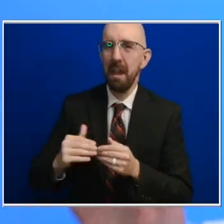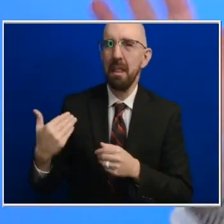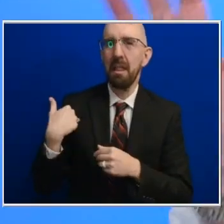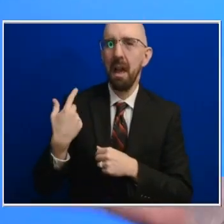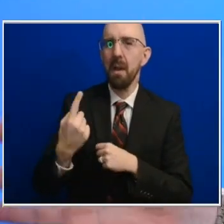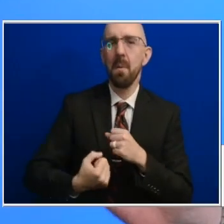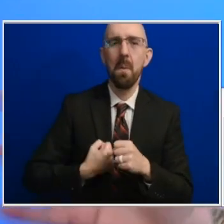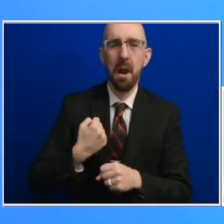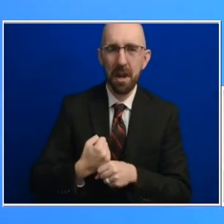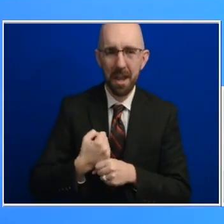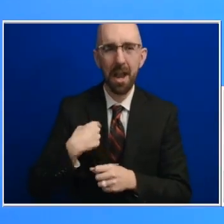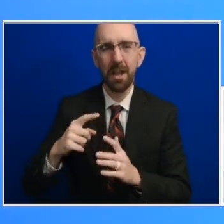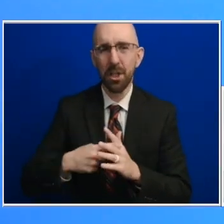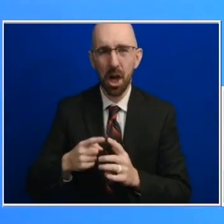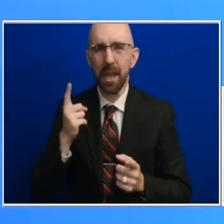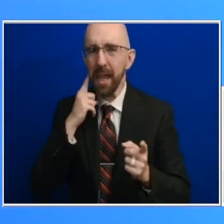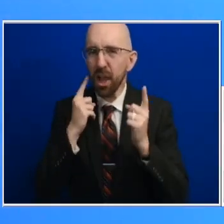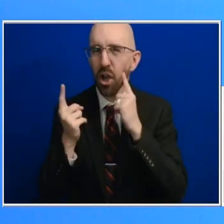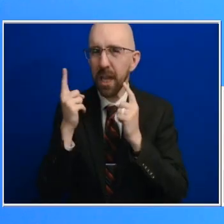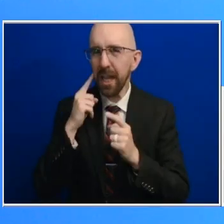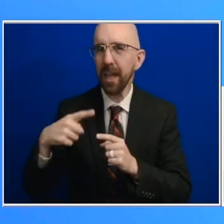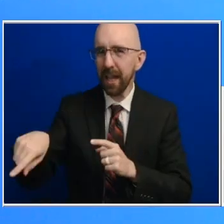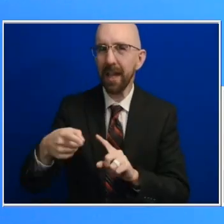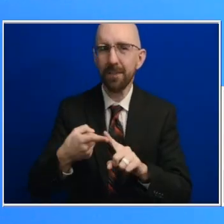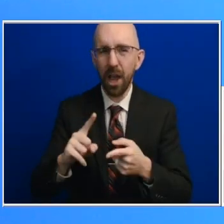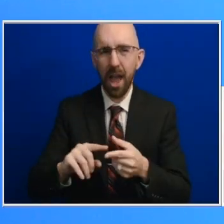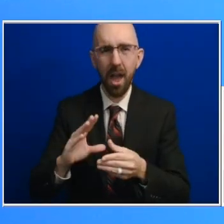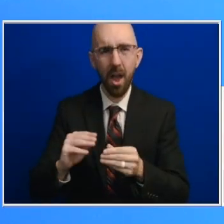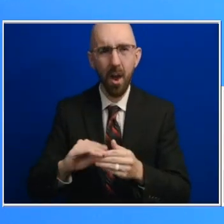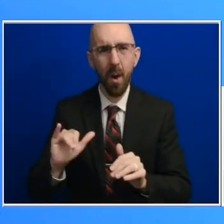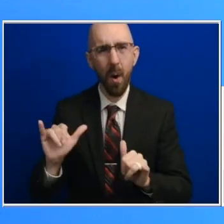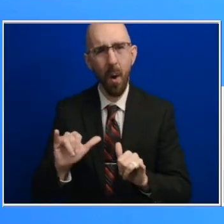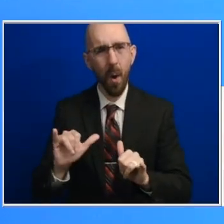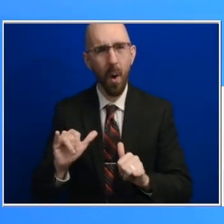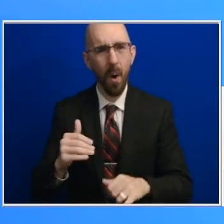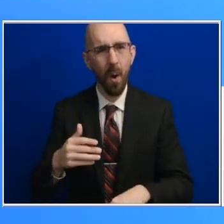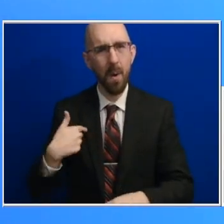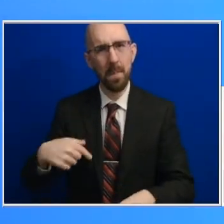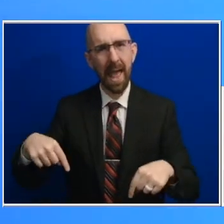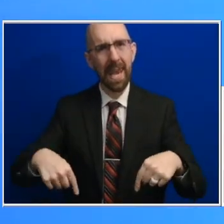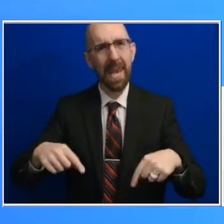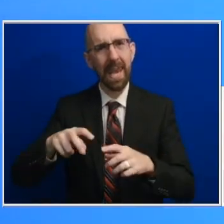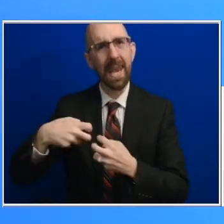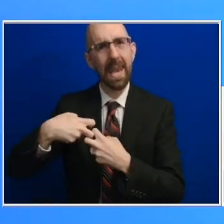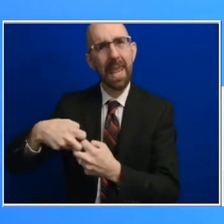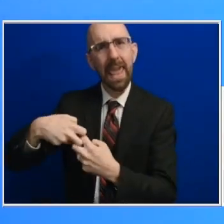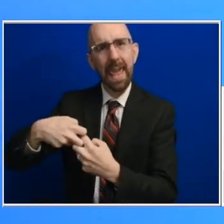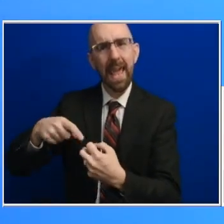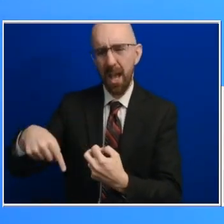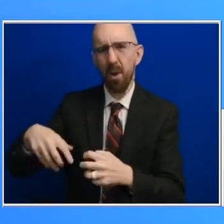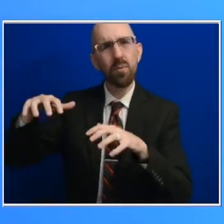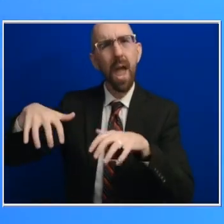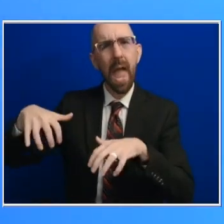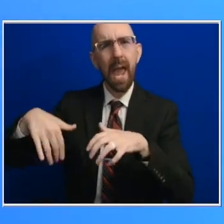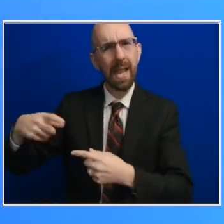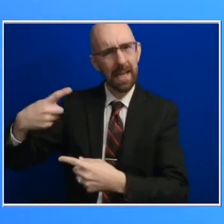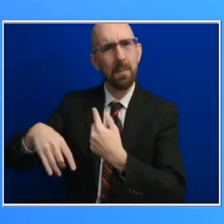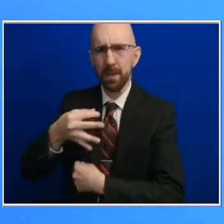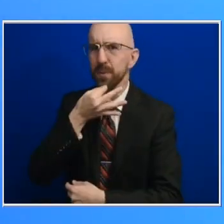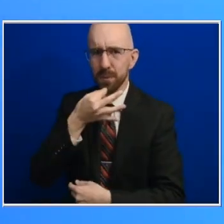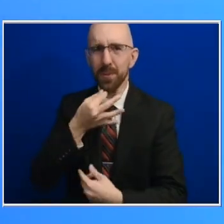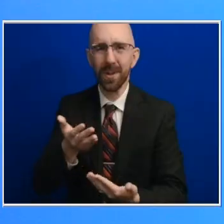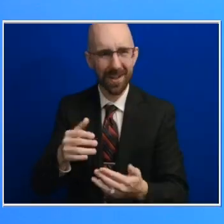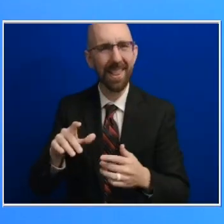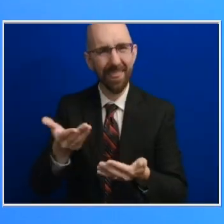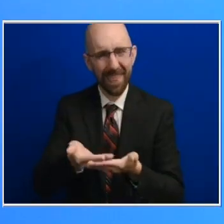hearing my friends say things like, oh, my near, it's when it's going to rain. Yeah, And it's true, sort too. of feeling some of these things. And